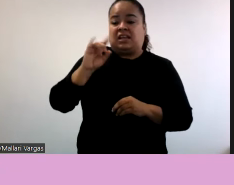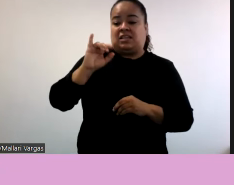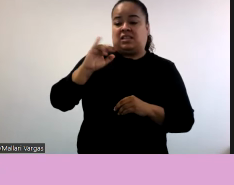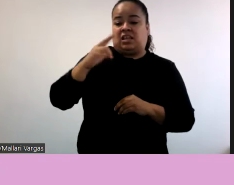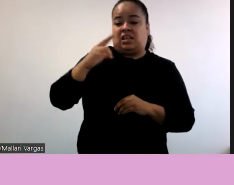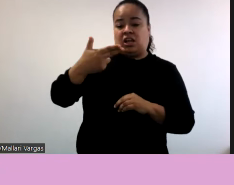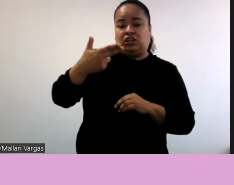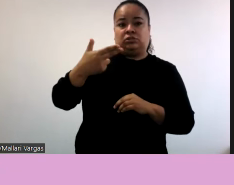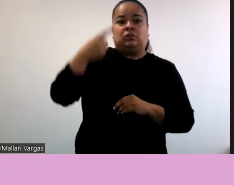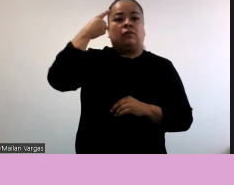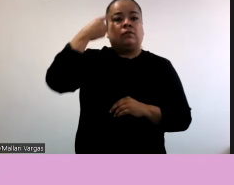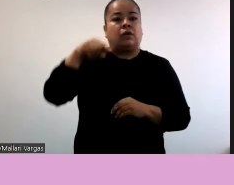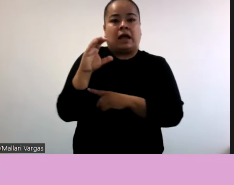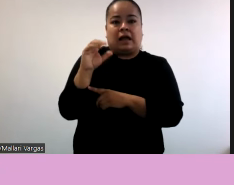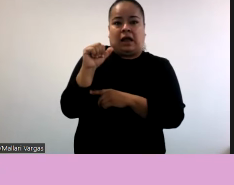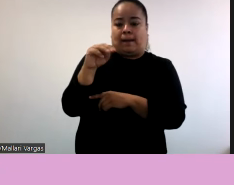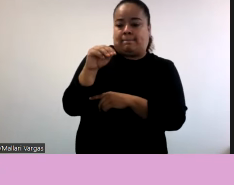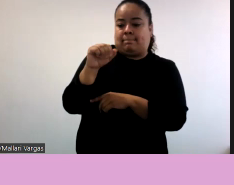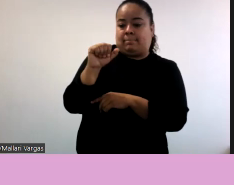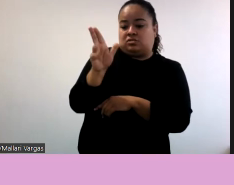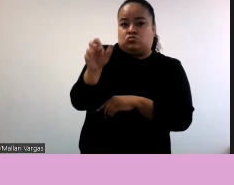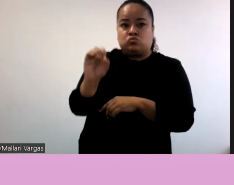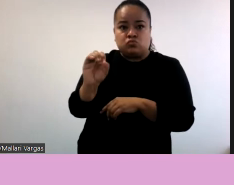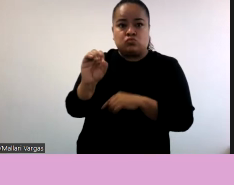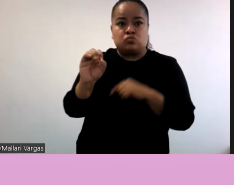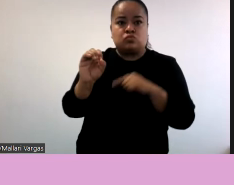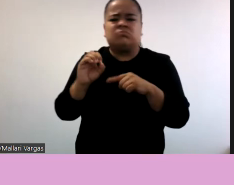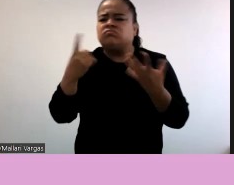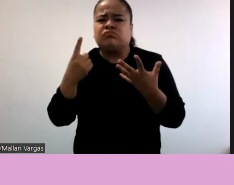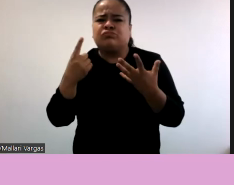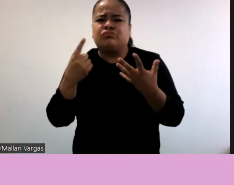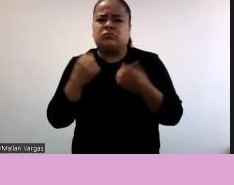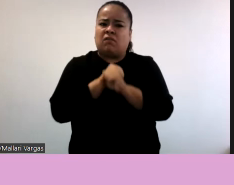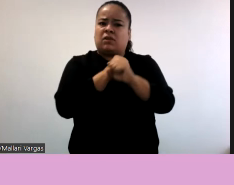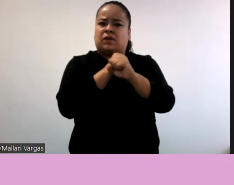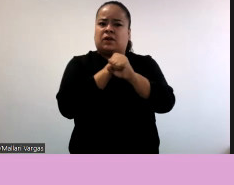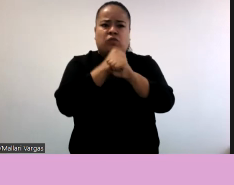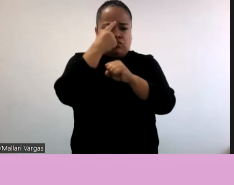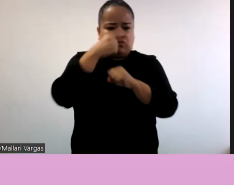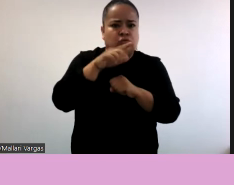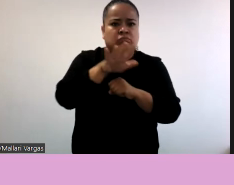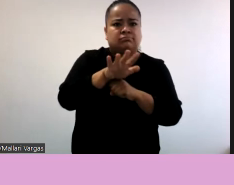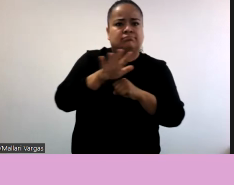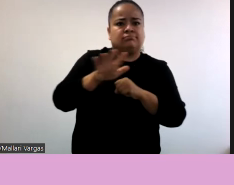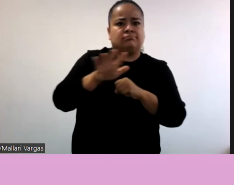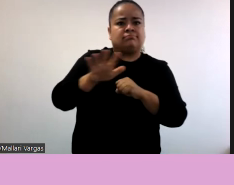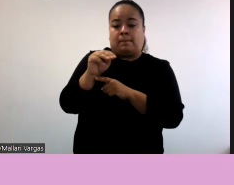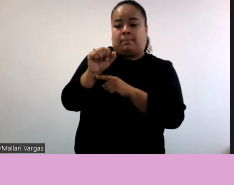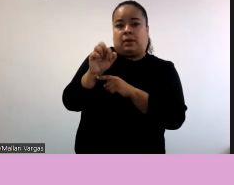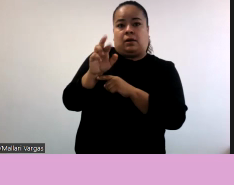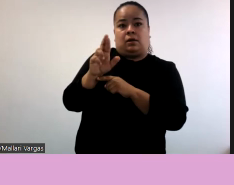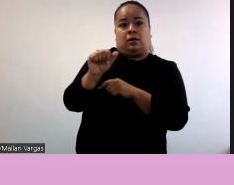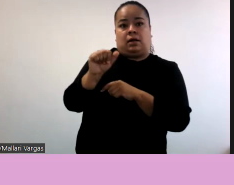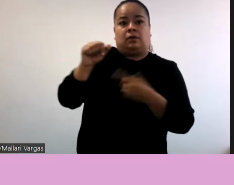management. I'm Alex Camacho, in charge of prevention and preparedness for